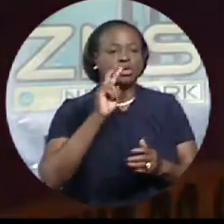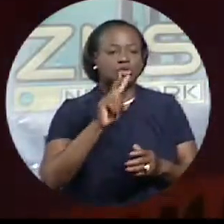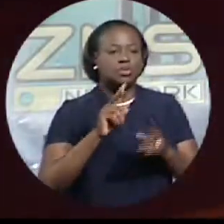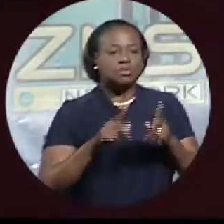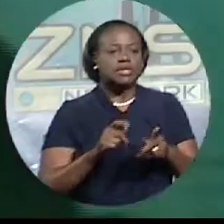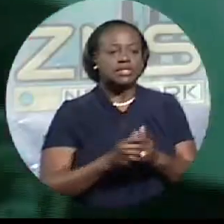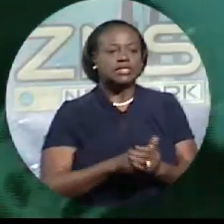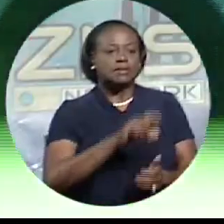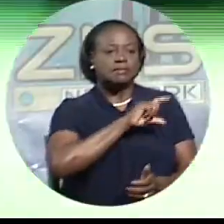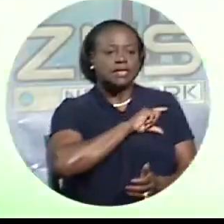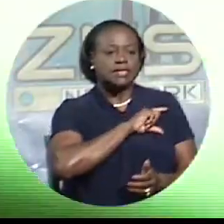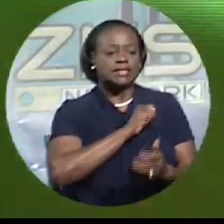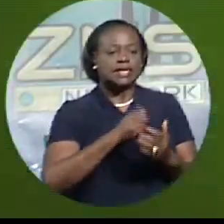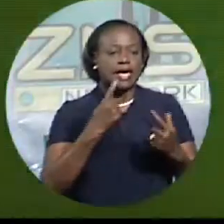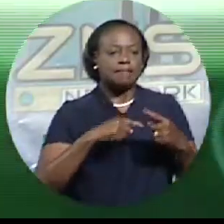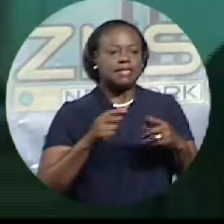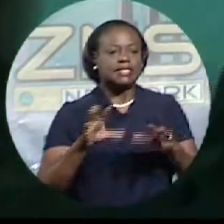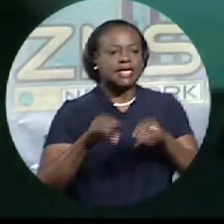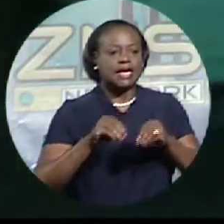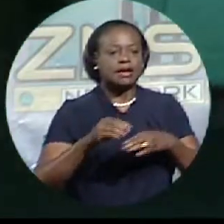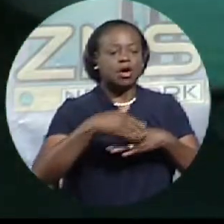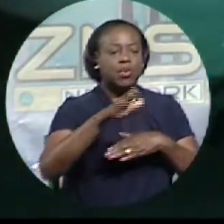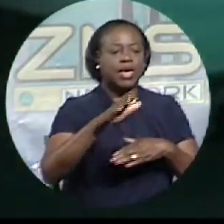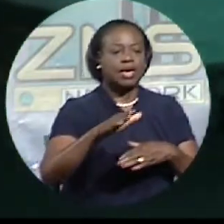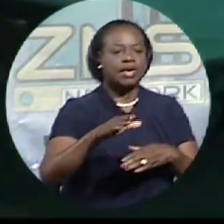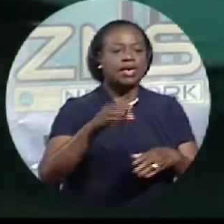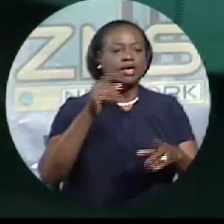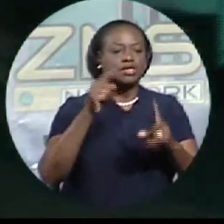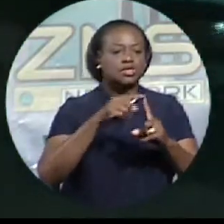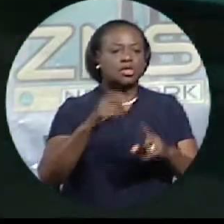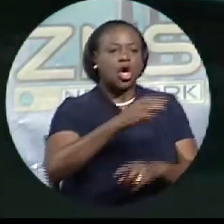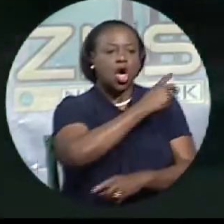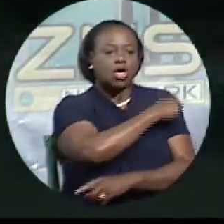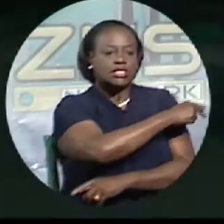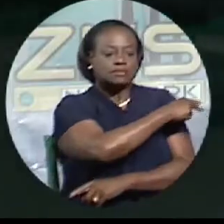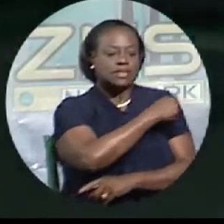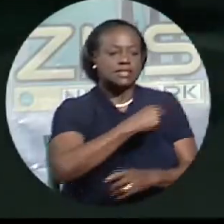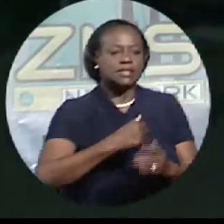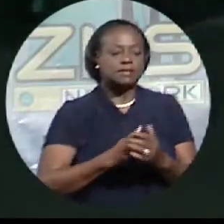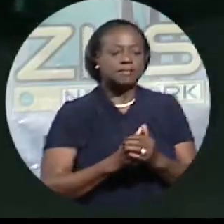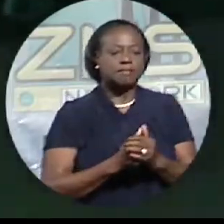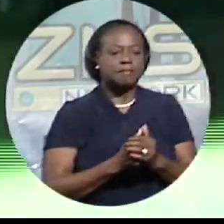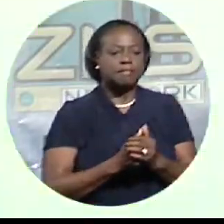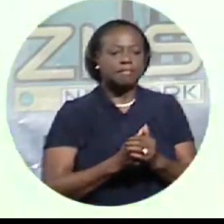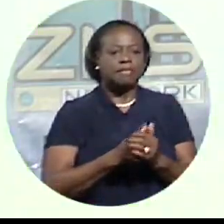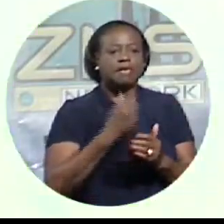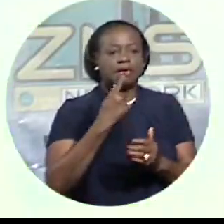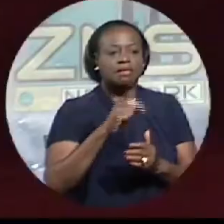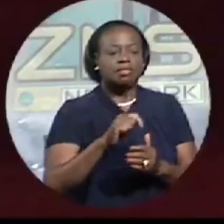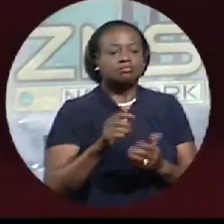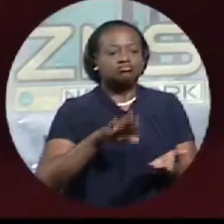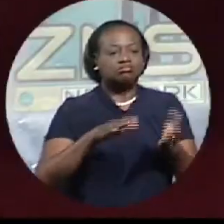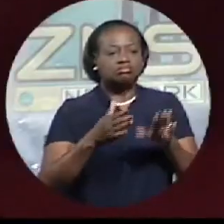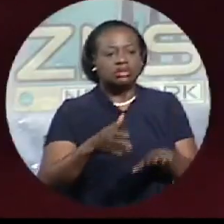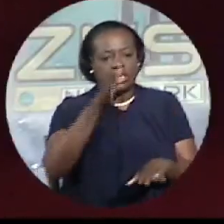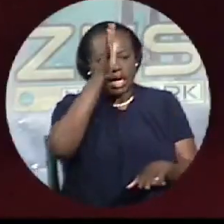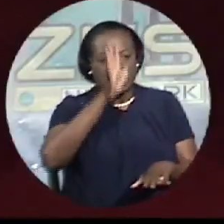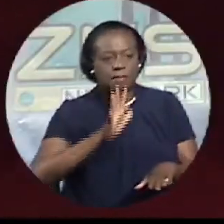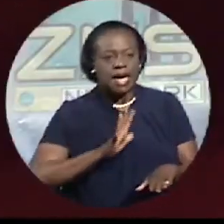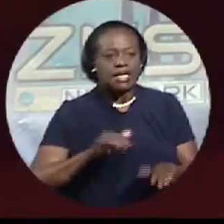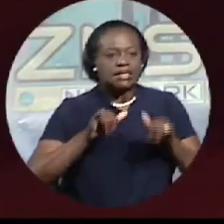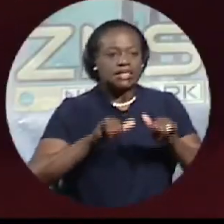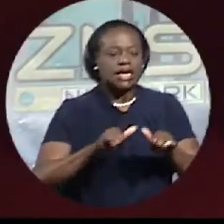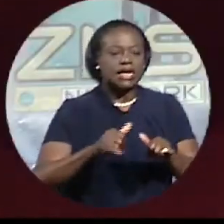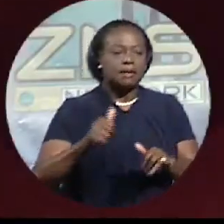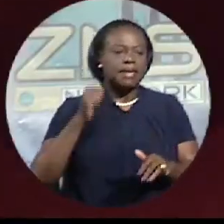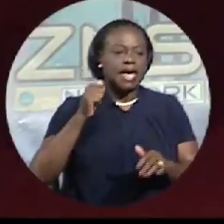injured passengers. They were soon taken away and into surgery, where they're listed in critical condition. The deceased remained behind the wheel of the car as